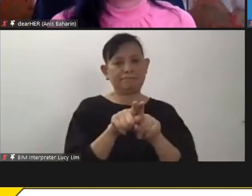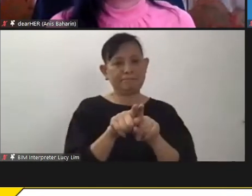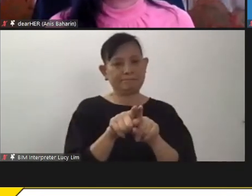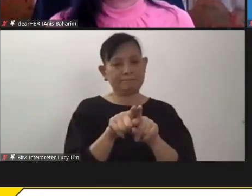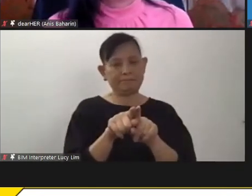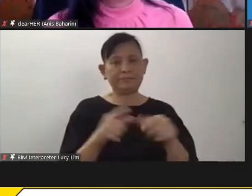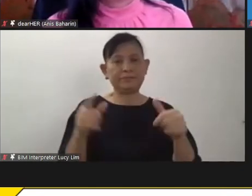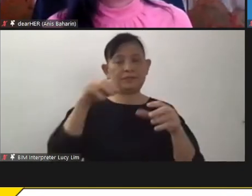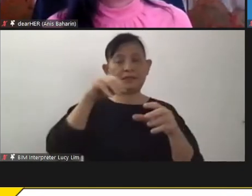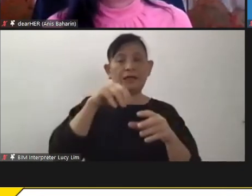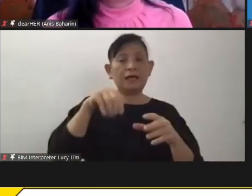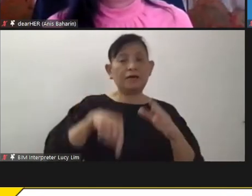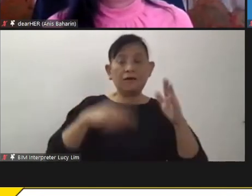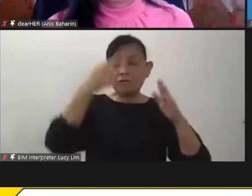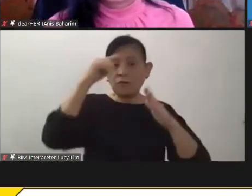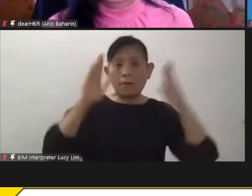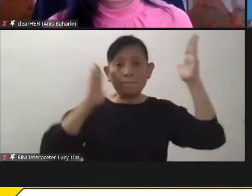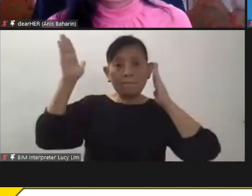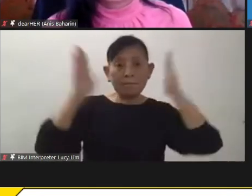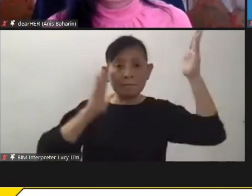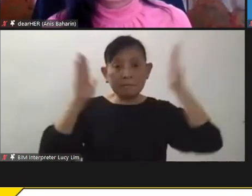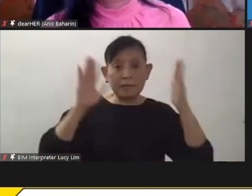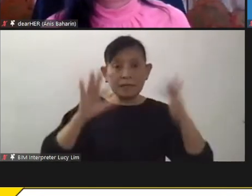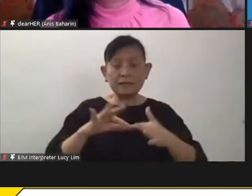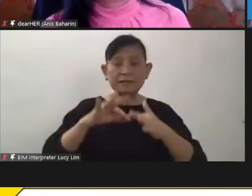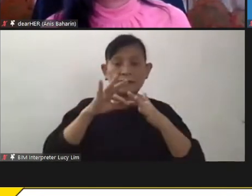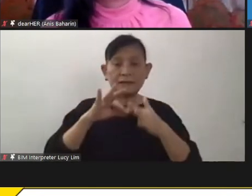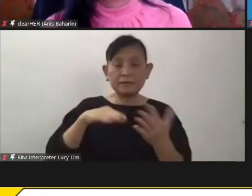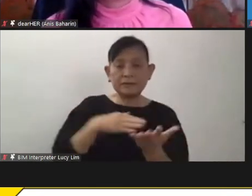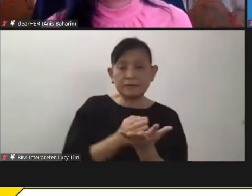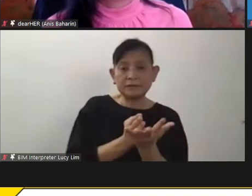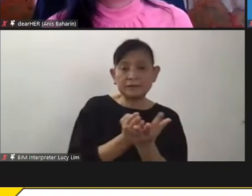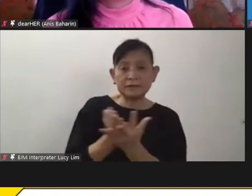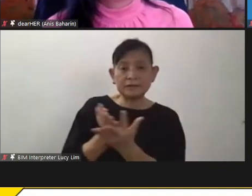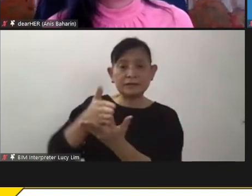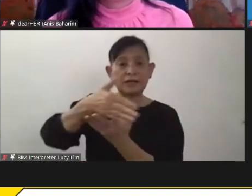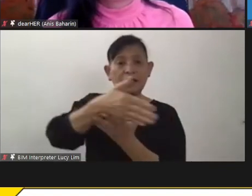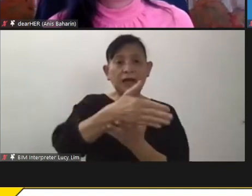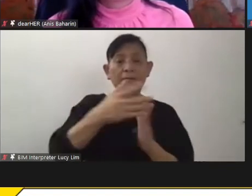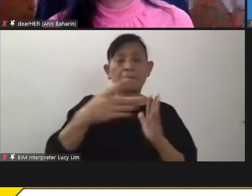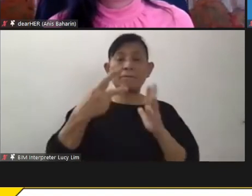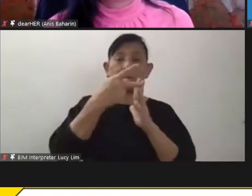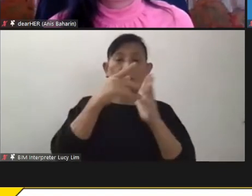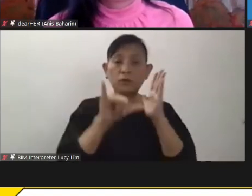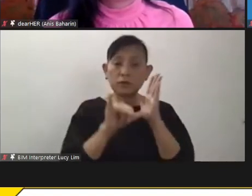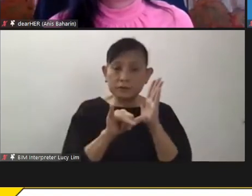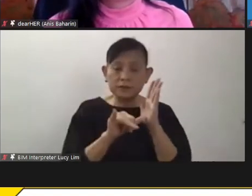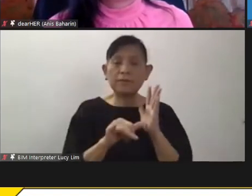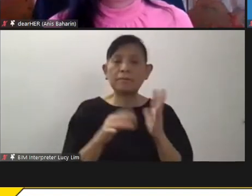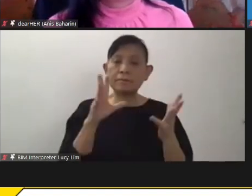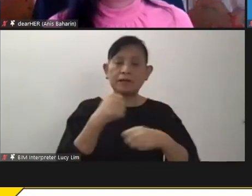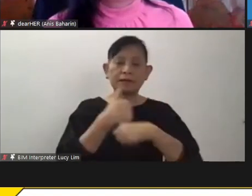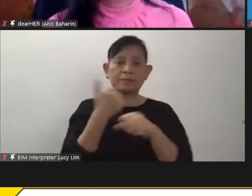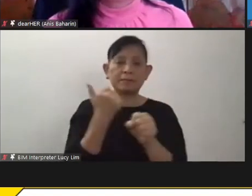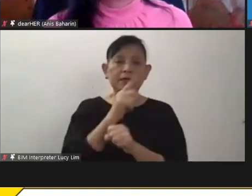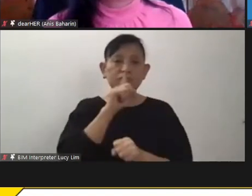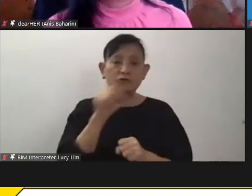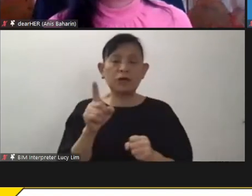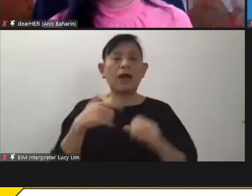in Malaysia, especially in navigating policies, I think we have to ensure conversations